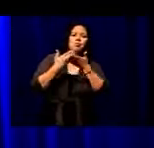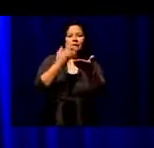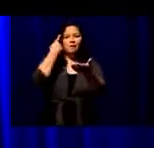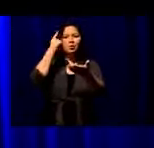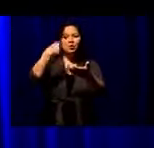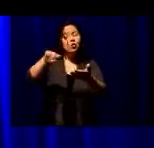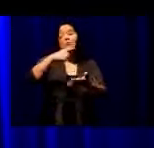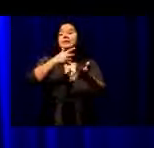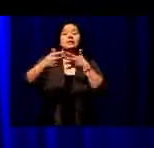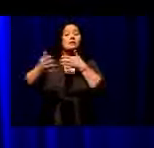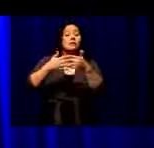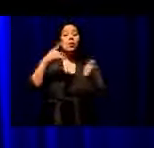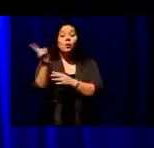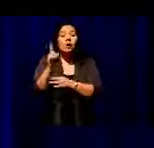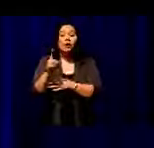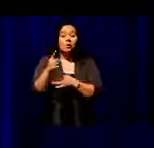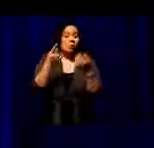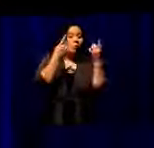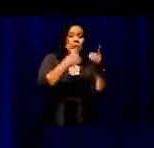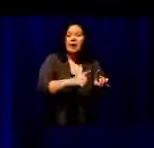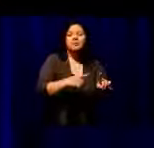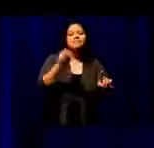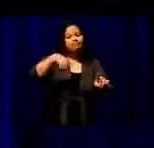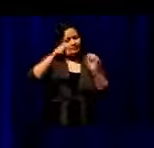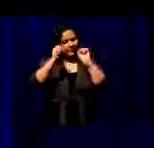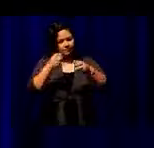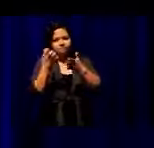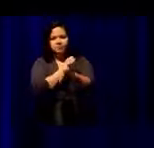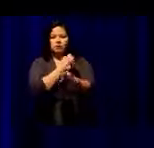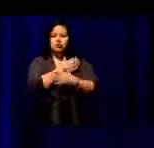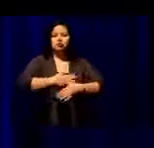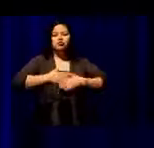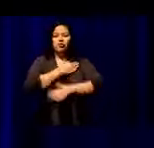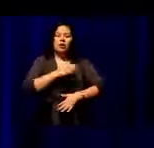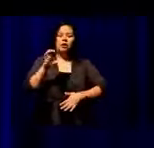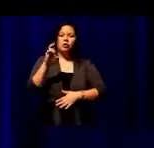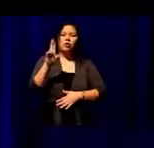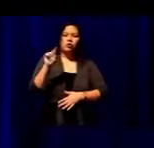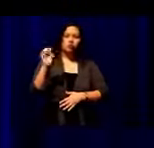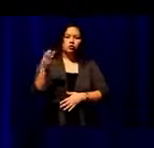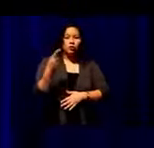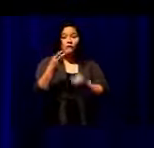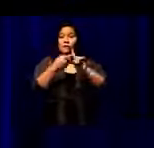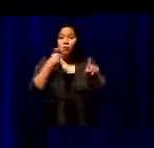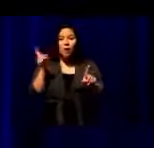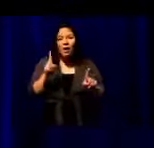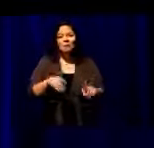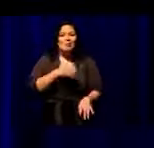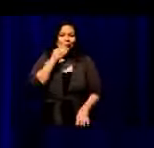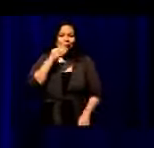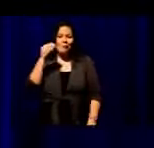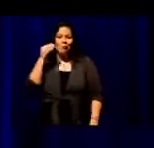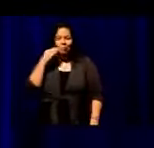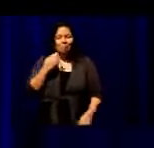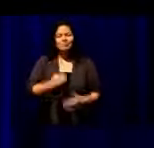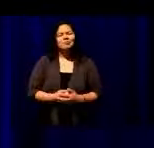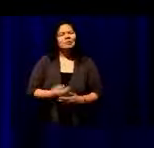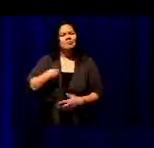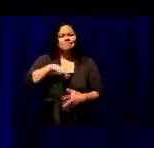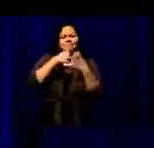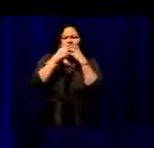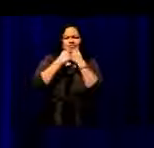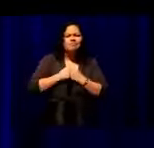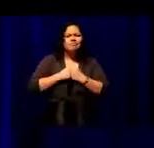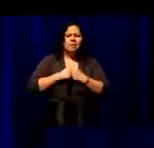to be able to enjoy the Cultch from the comfort of your own home. We take the safety of our patrons, the